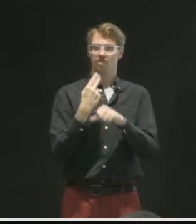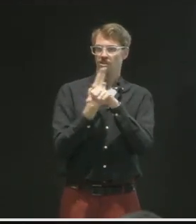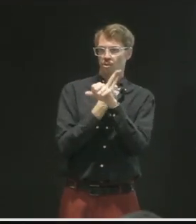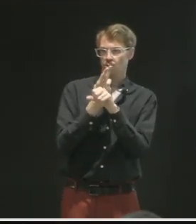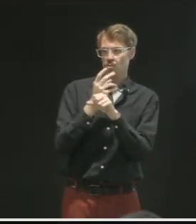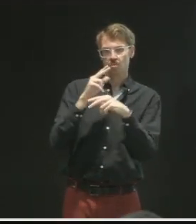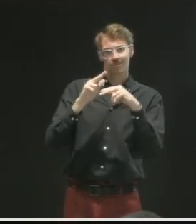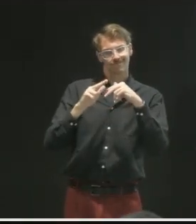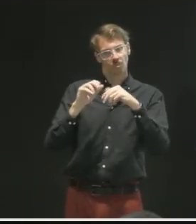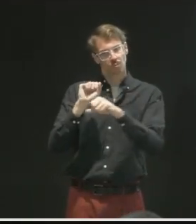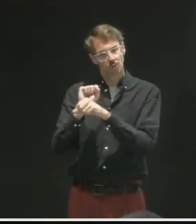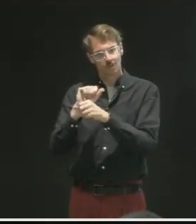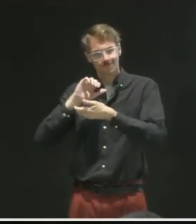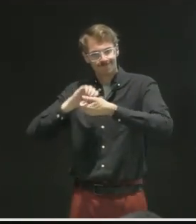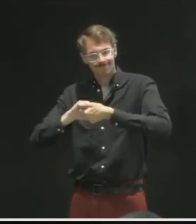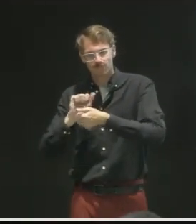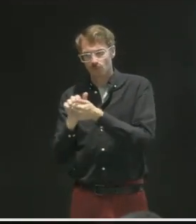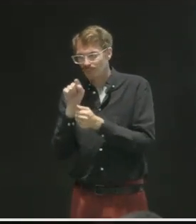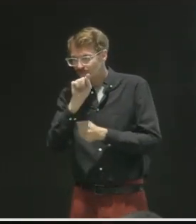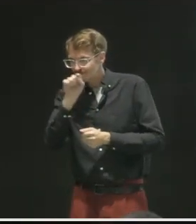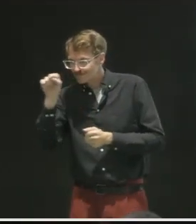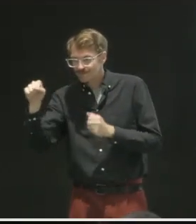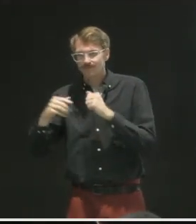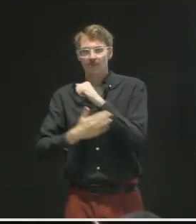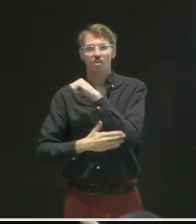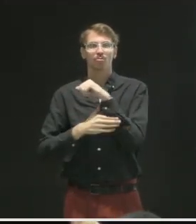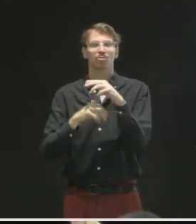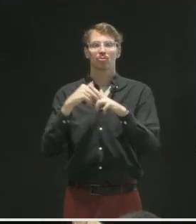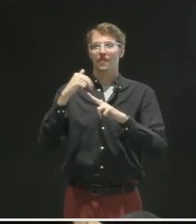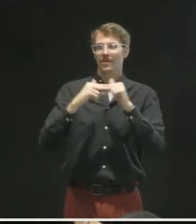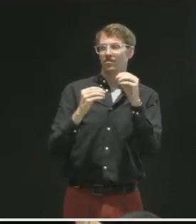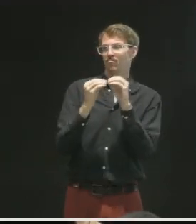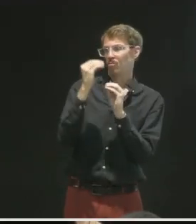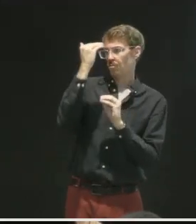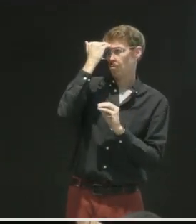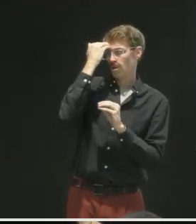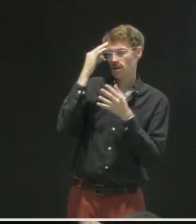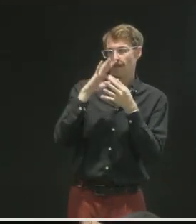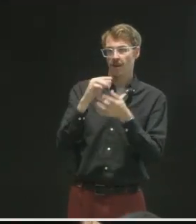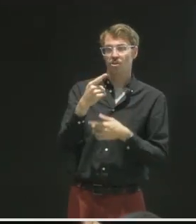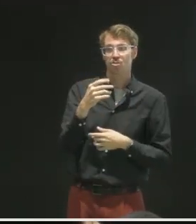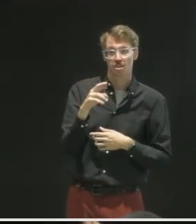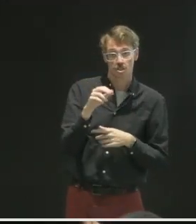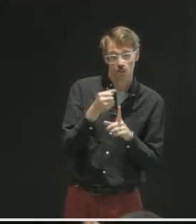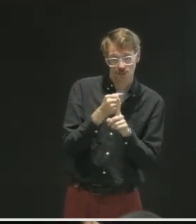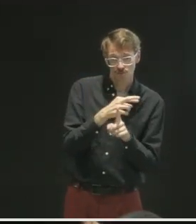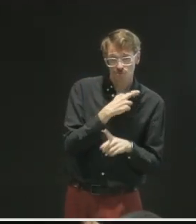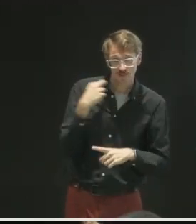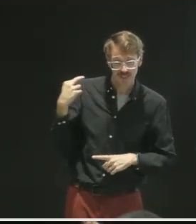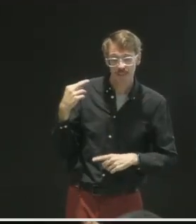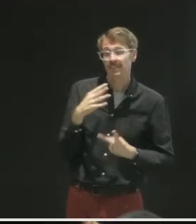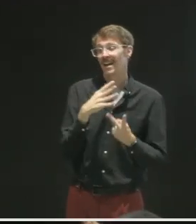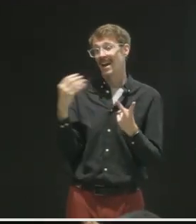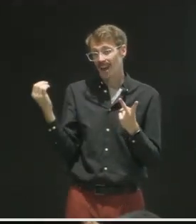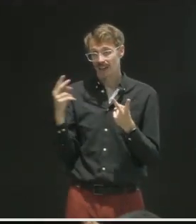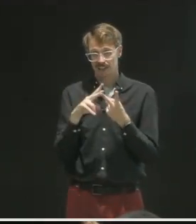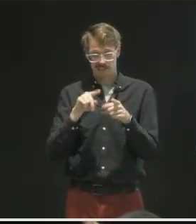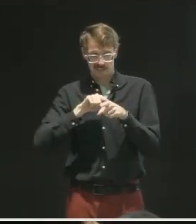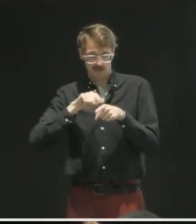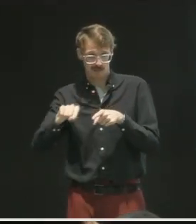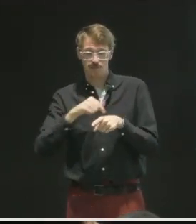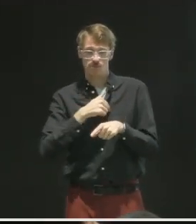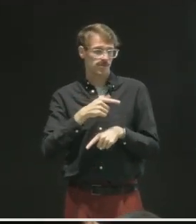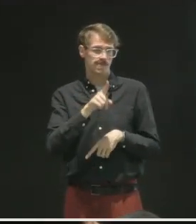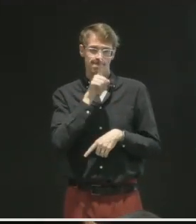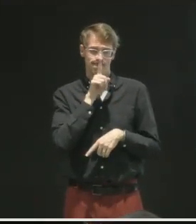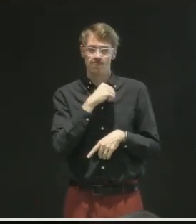an awareness and an understanding of gender as a driver of risk, but also very specifically we've done quite recent